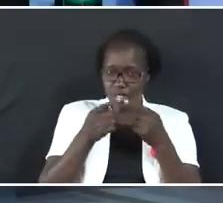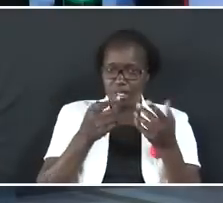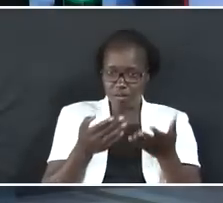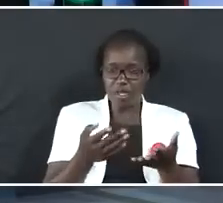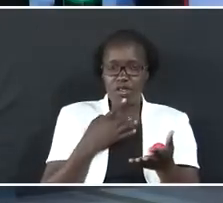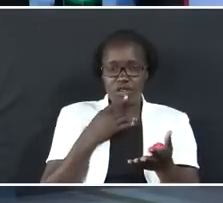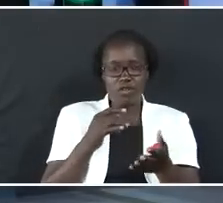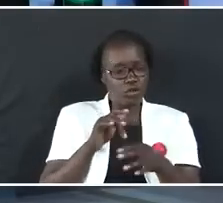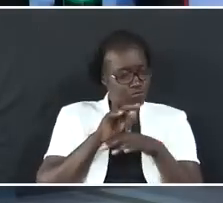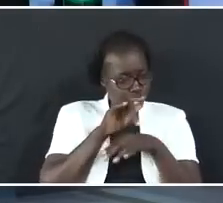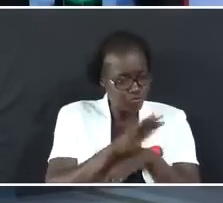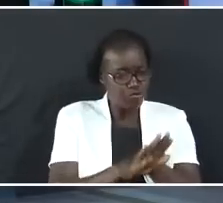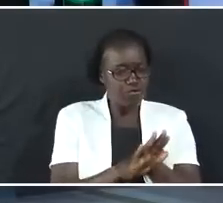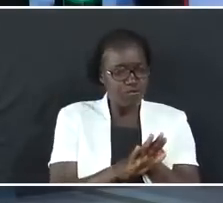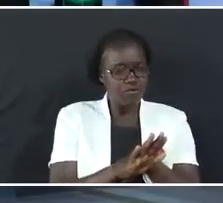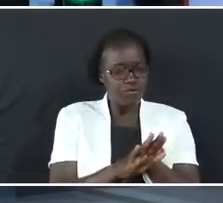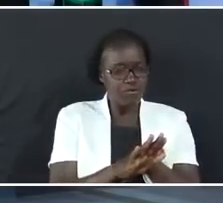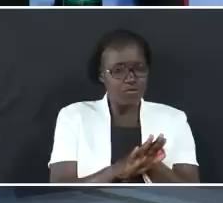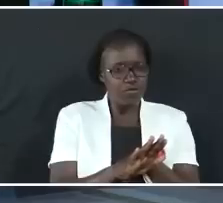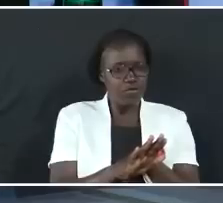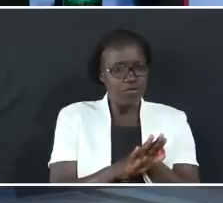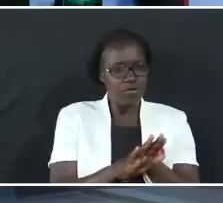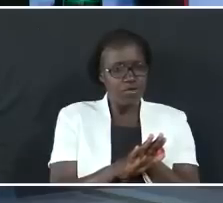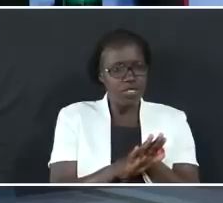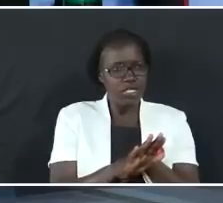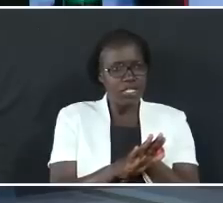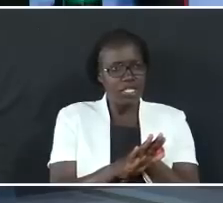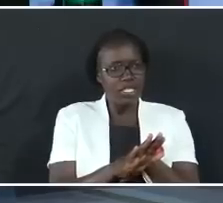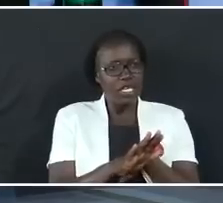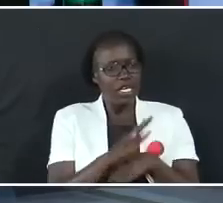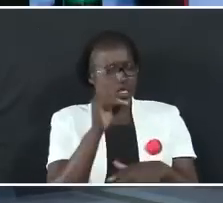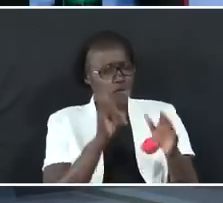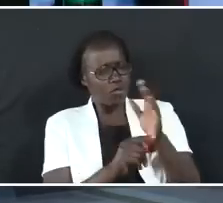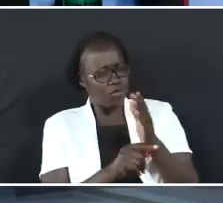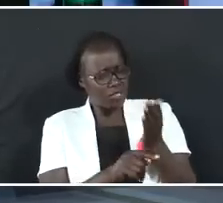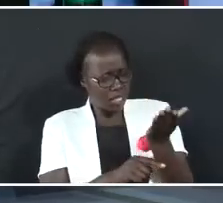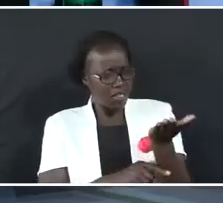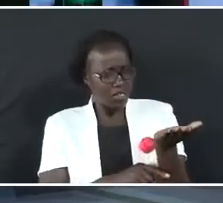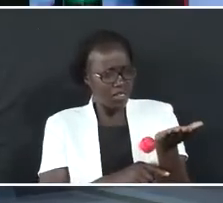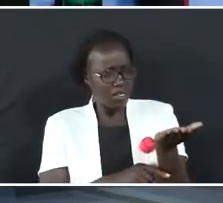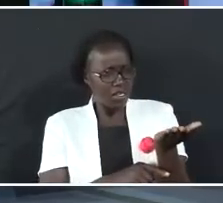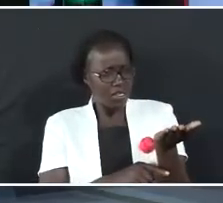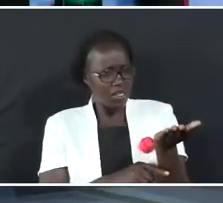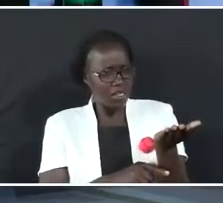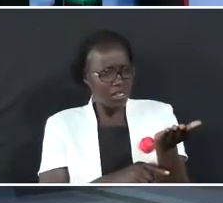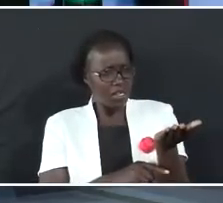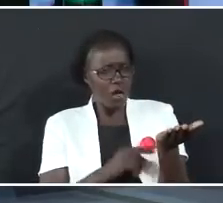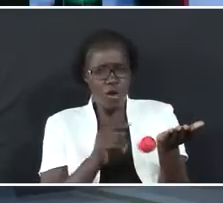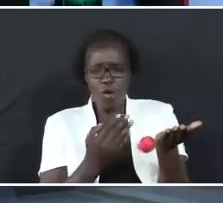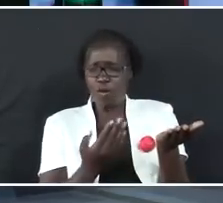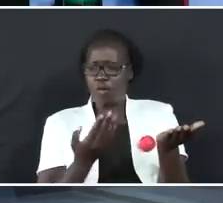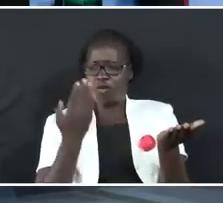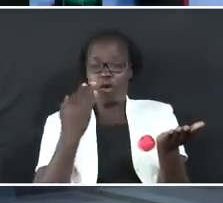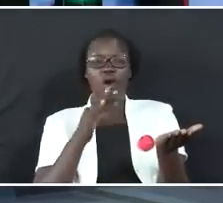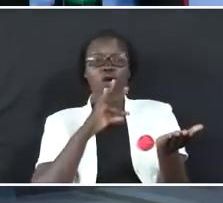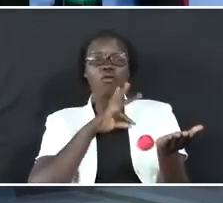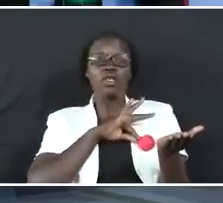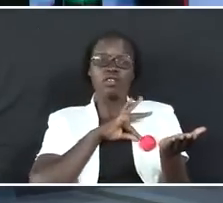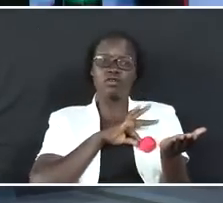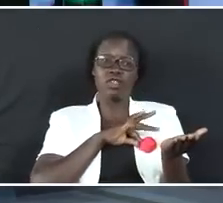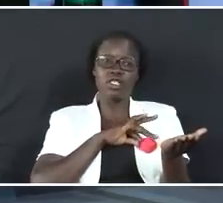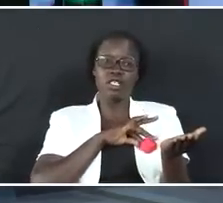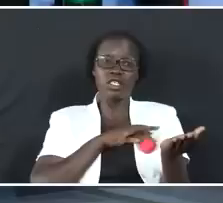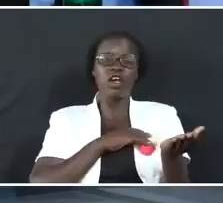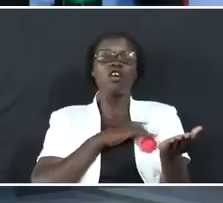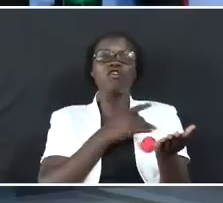so I went. There's this professor who was once a beneficiary from